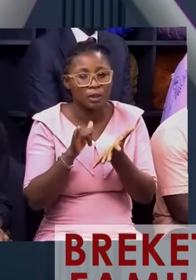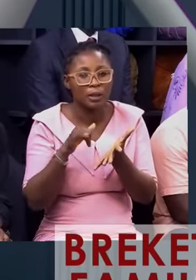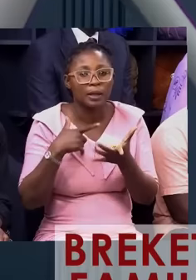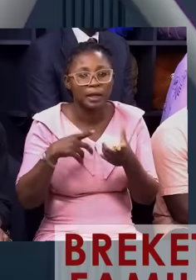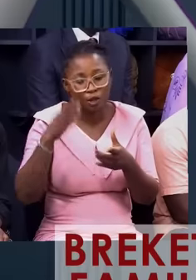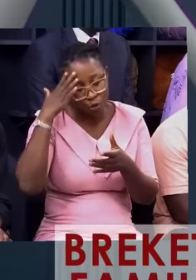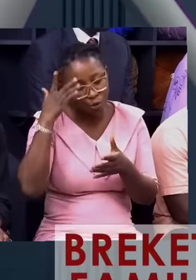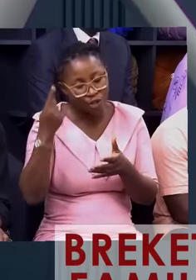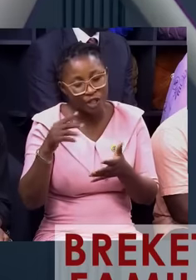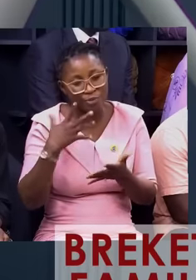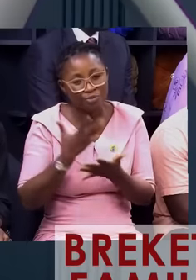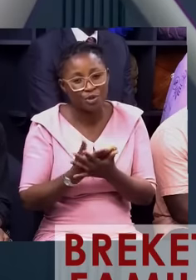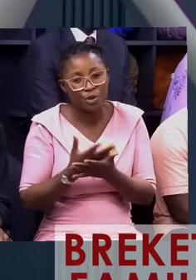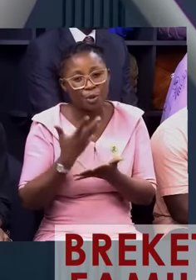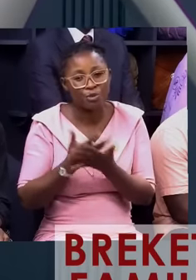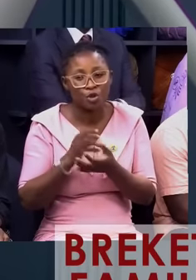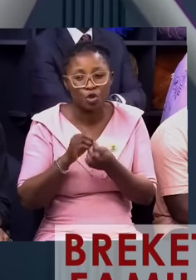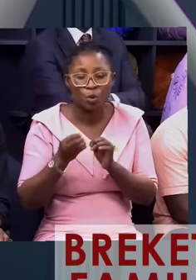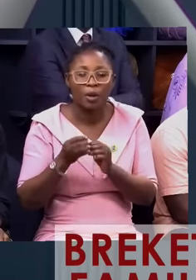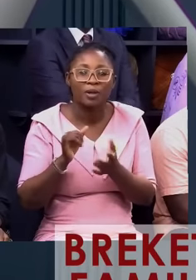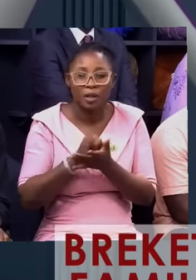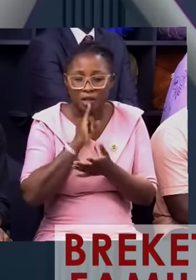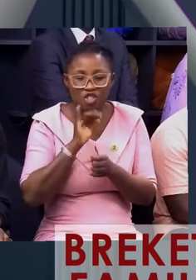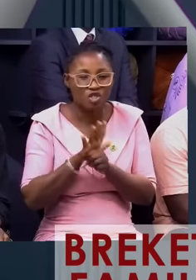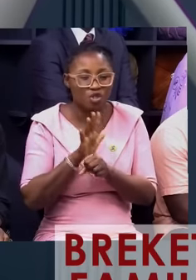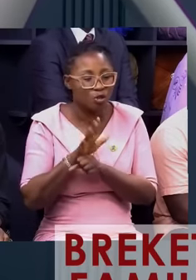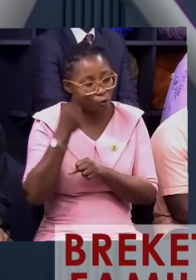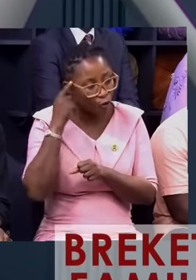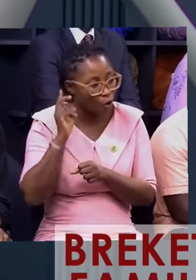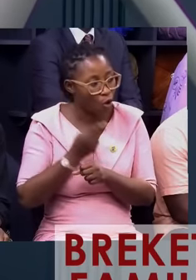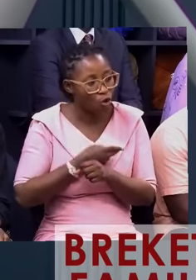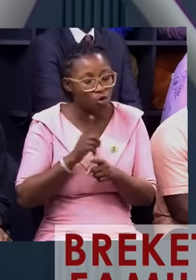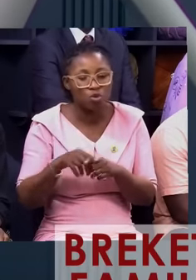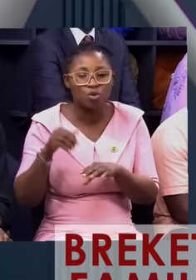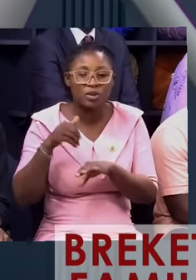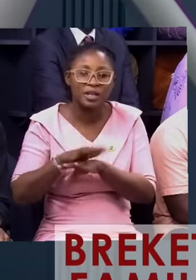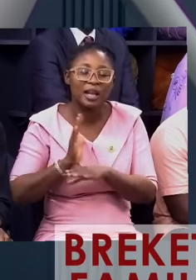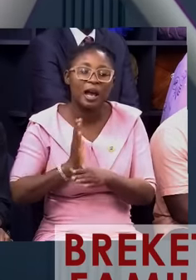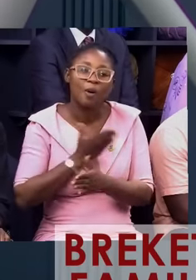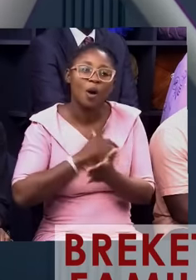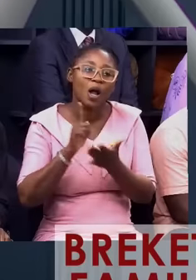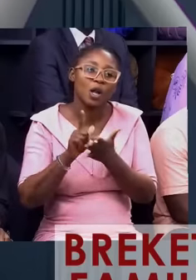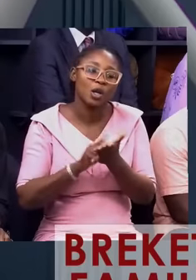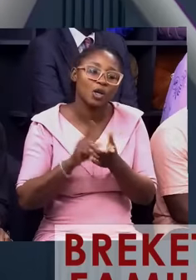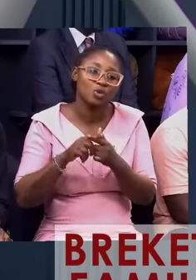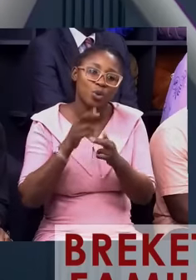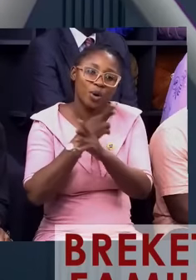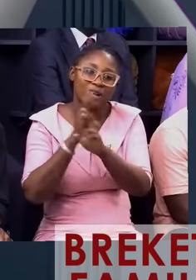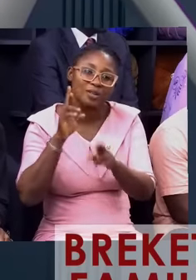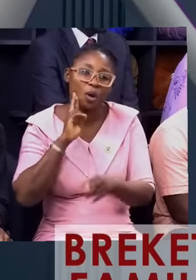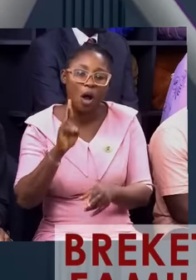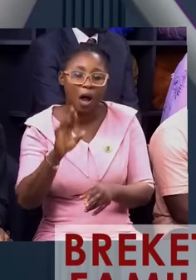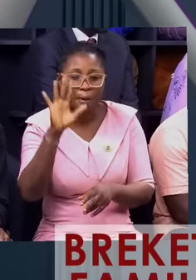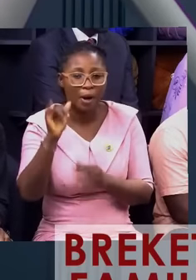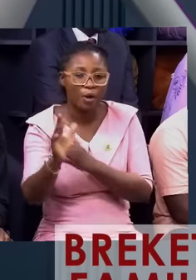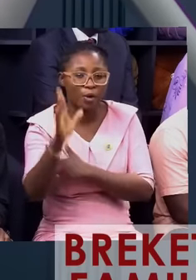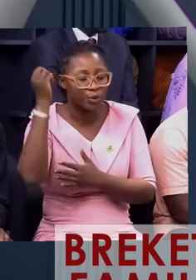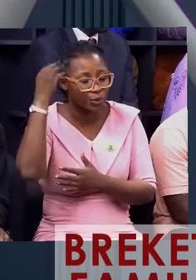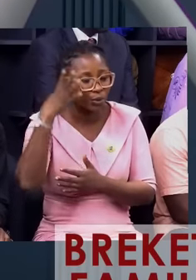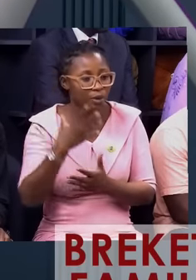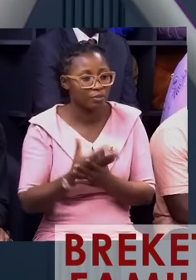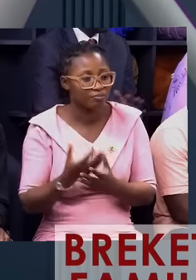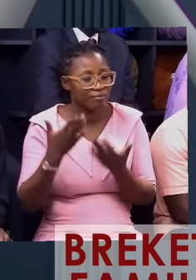prison her Prison number that is enough for us to send our lawyers to go and rescue her by the grace of